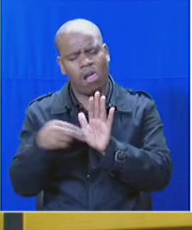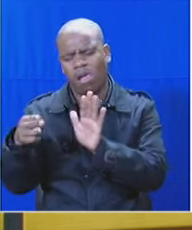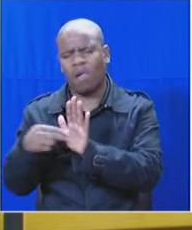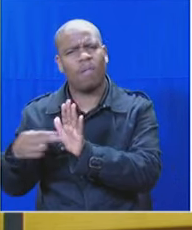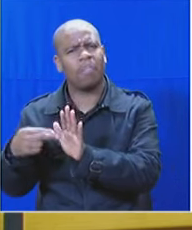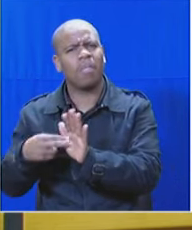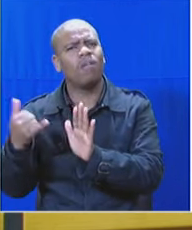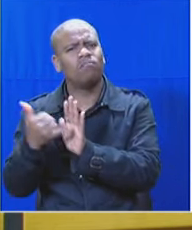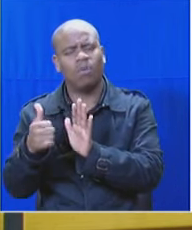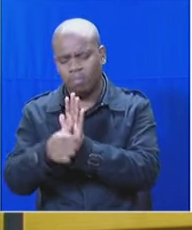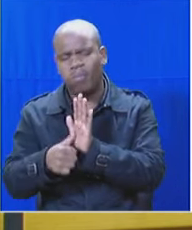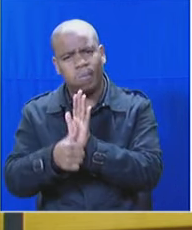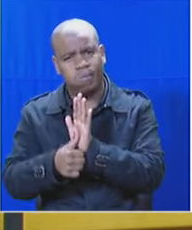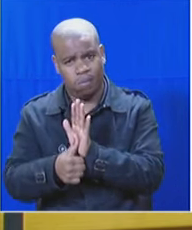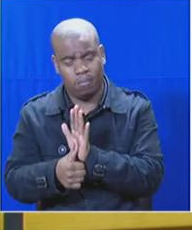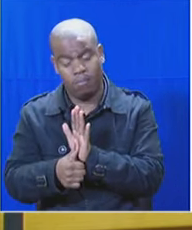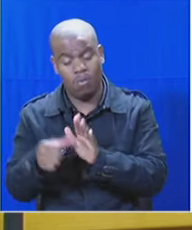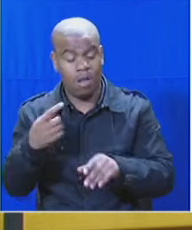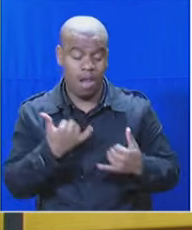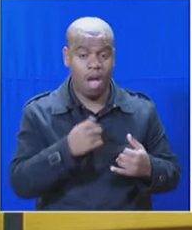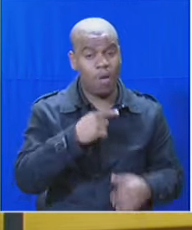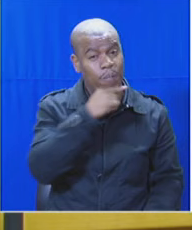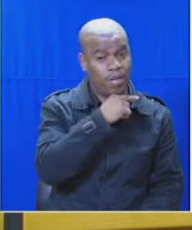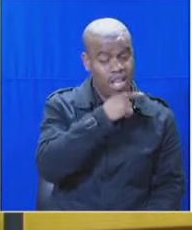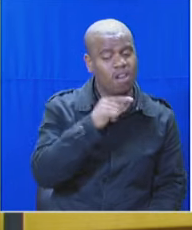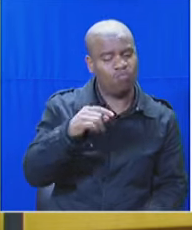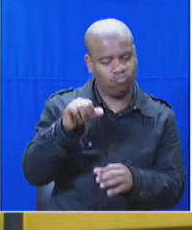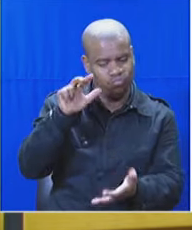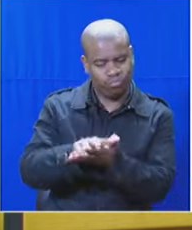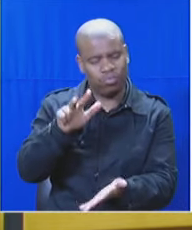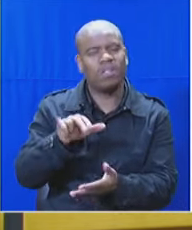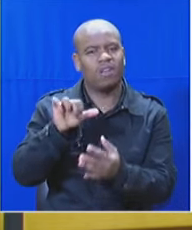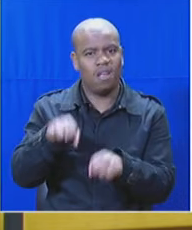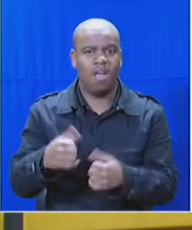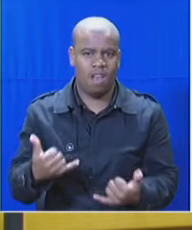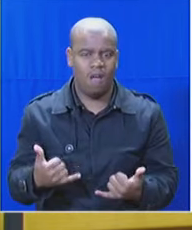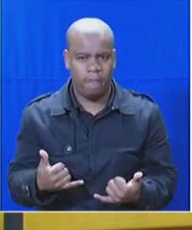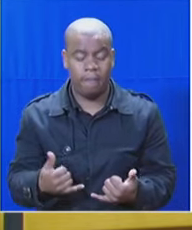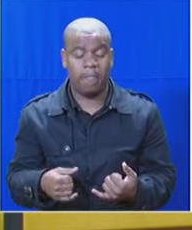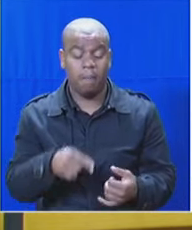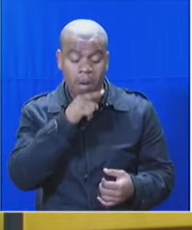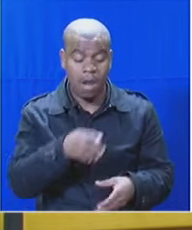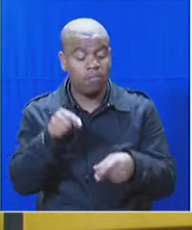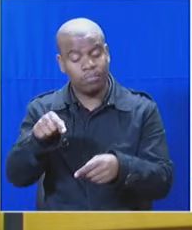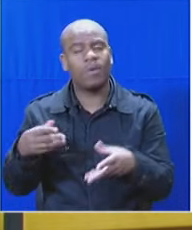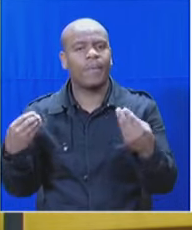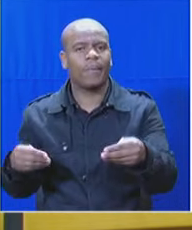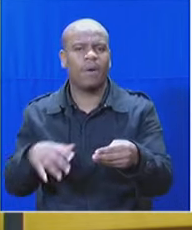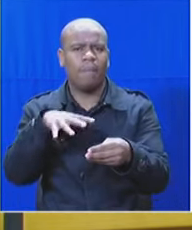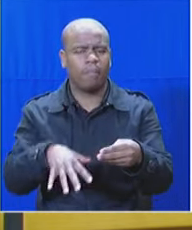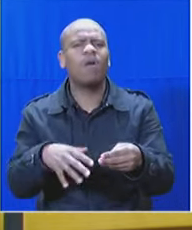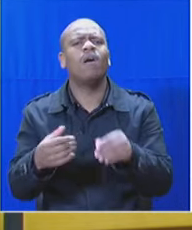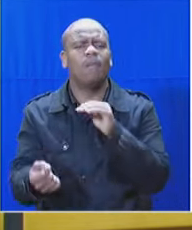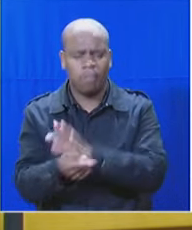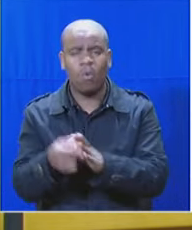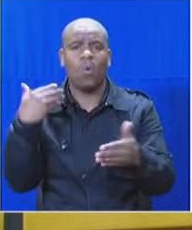they pretend as if they espouse the charter. But these distorted views of the People's Charter have been, are, and